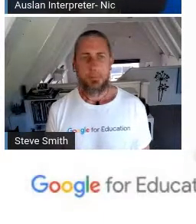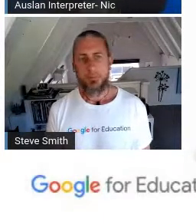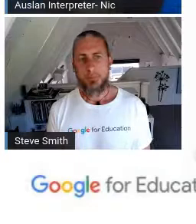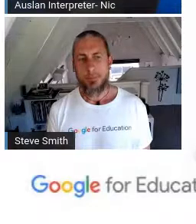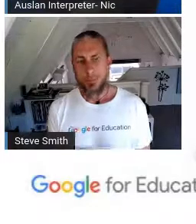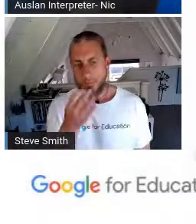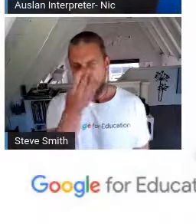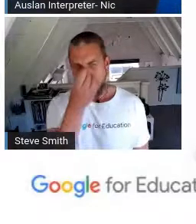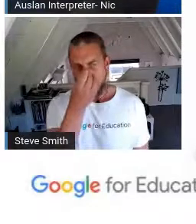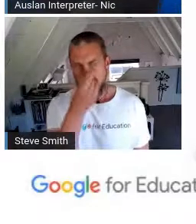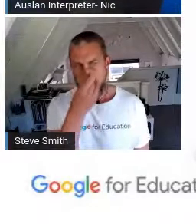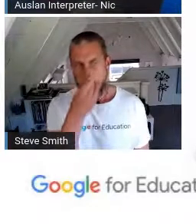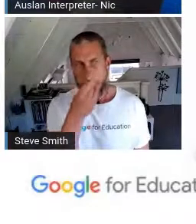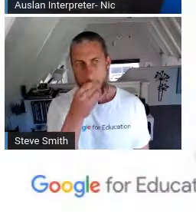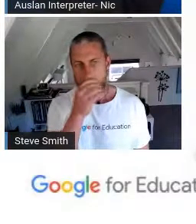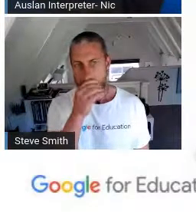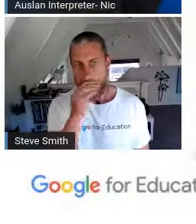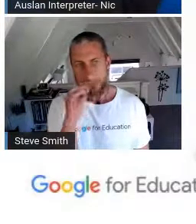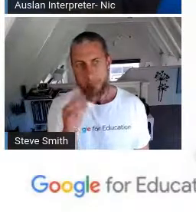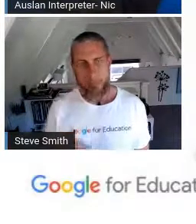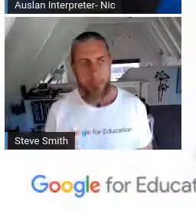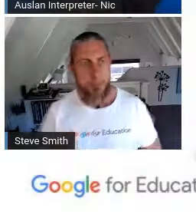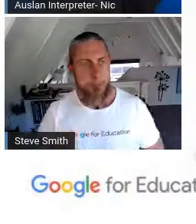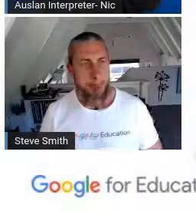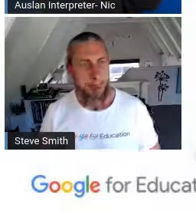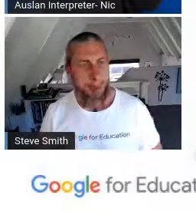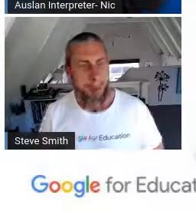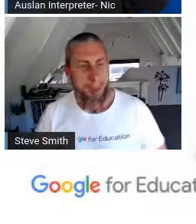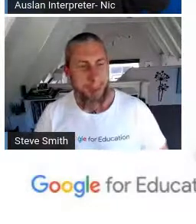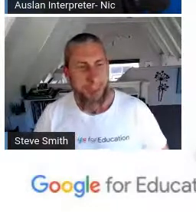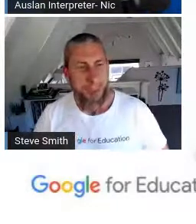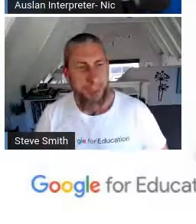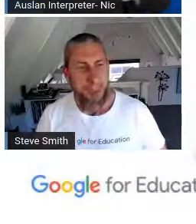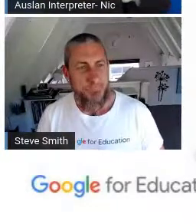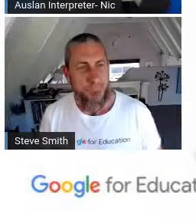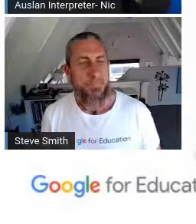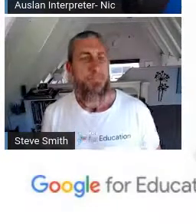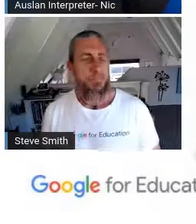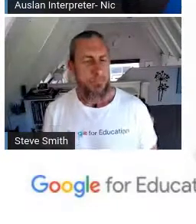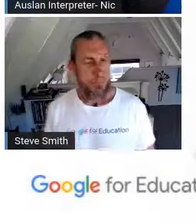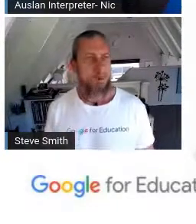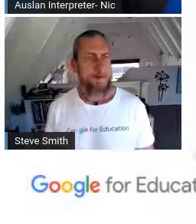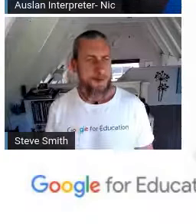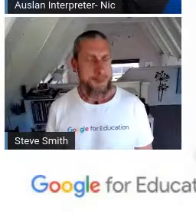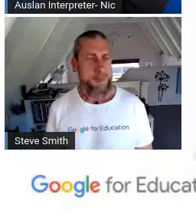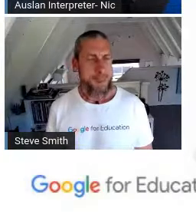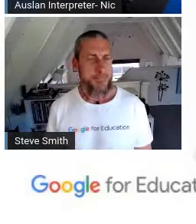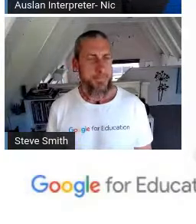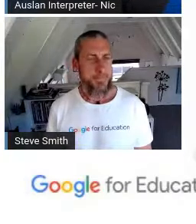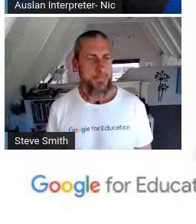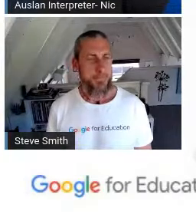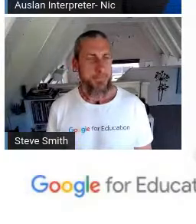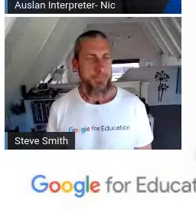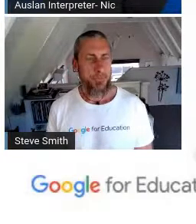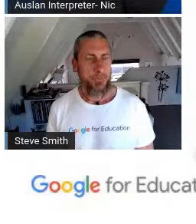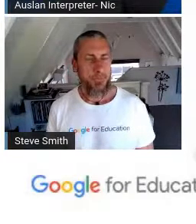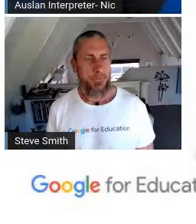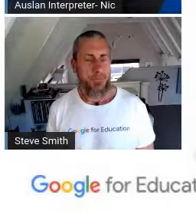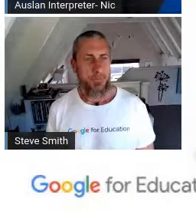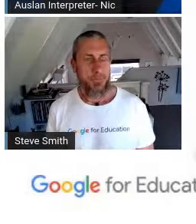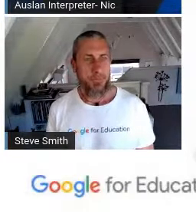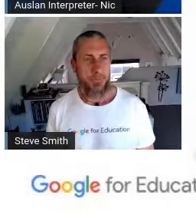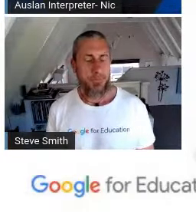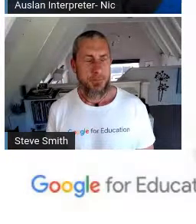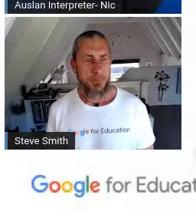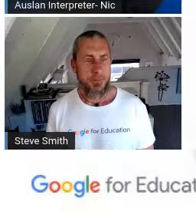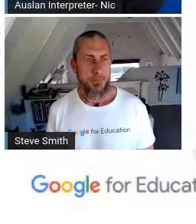Corey, I know you're backstage right now, but I do have a copy of Corey's book here, which is, well, in theory,